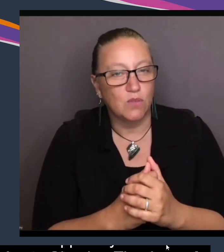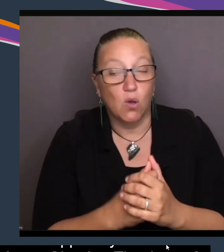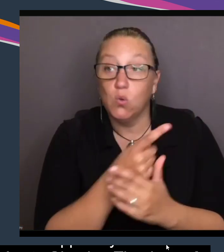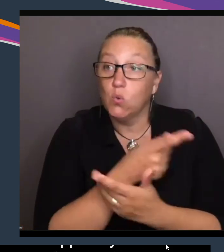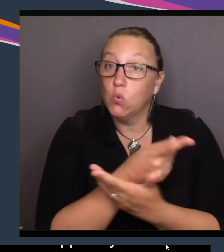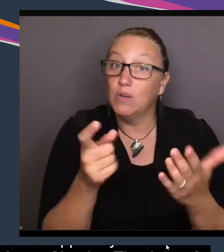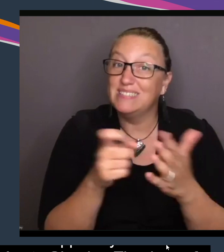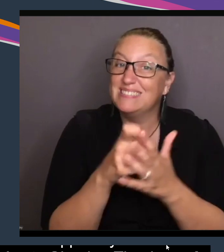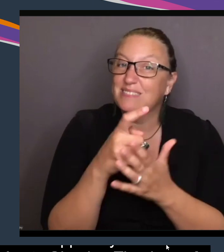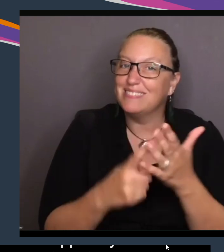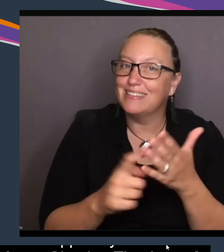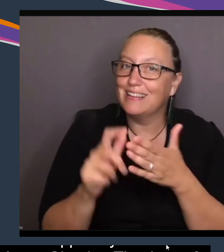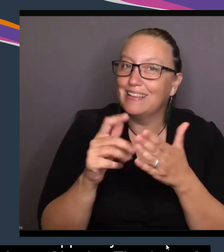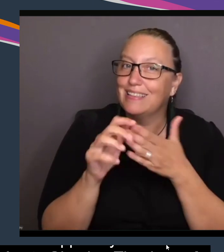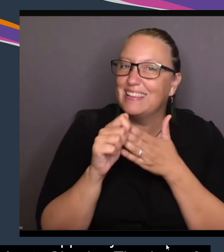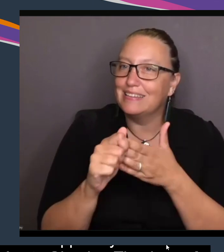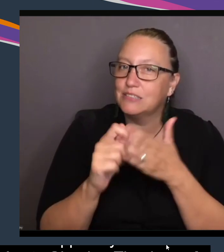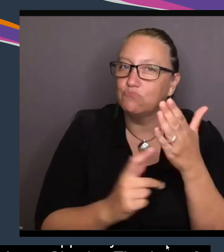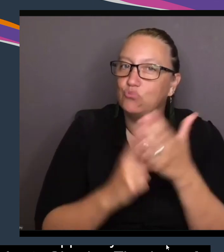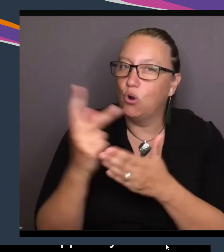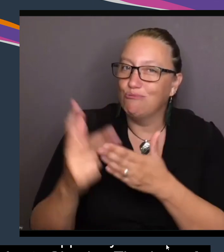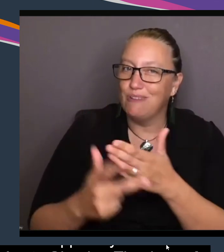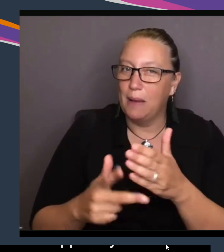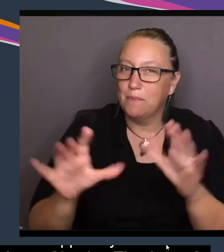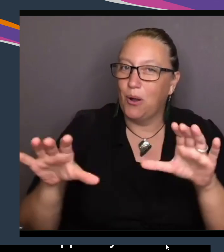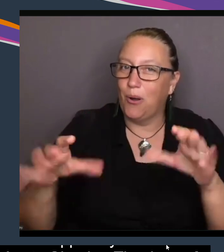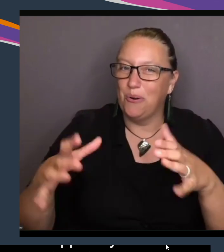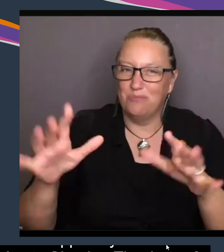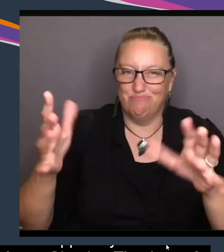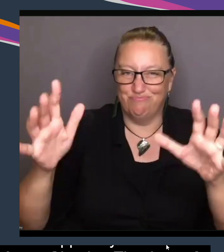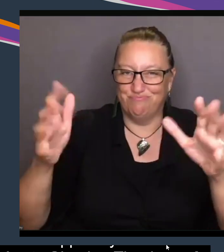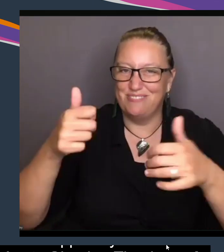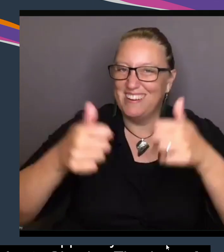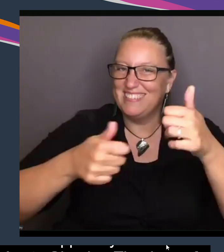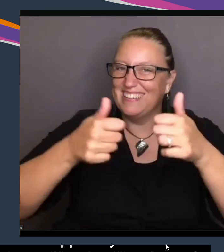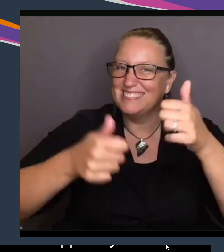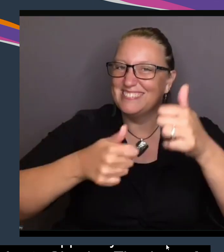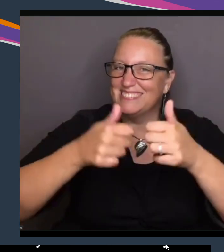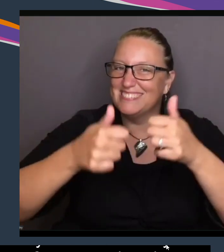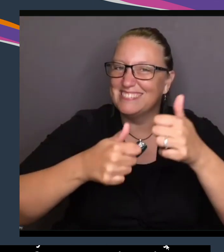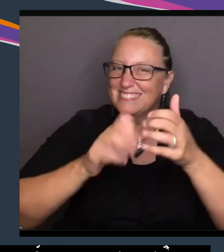Leadership Program cohort, thank you. Congratulations again.